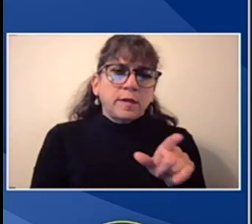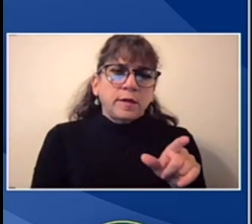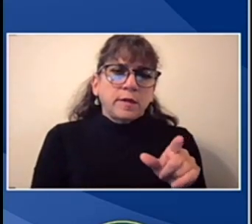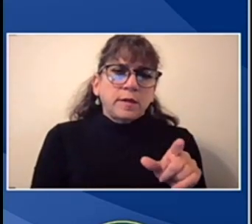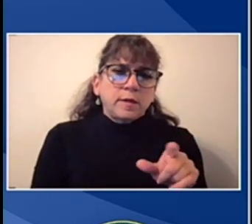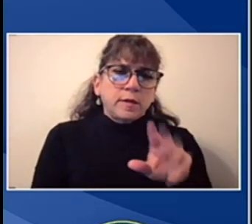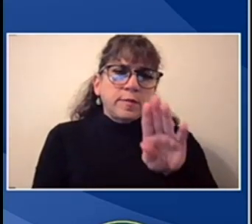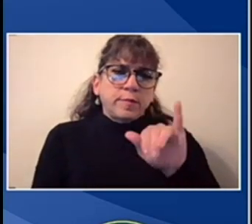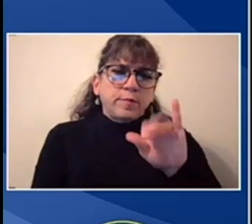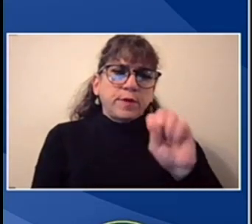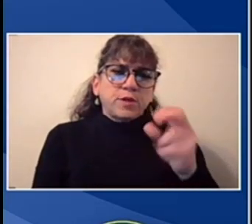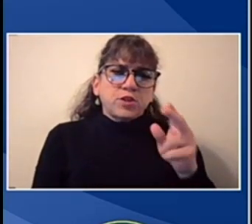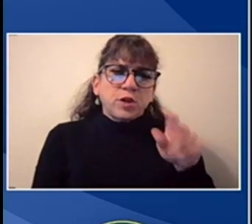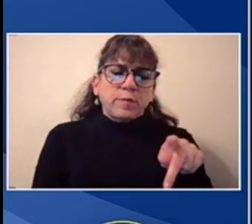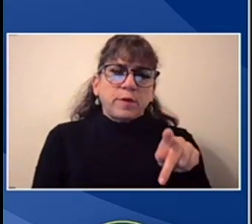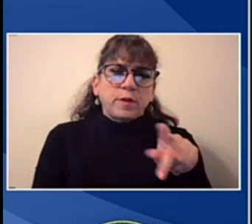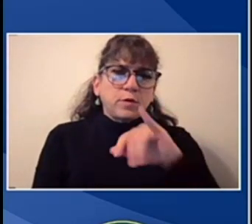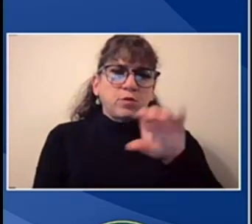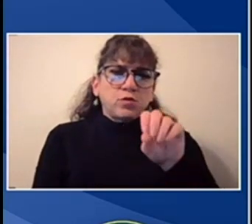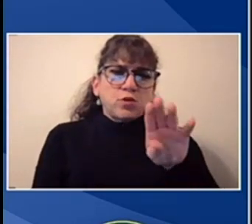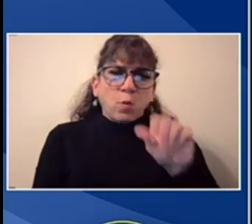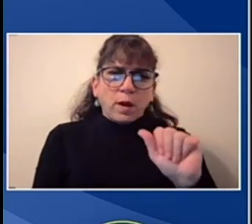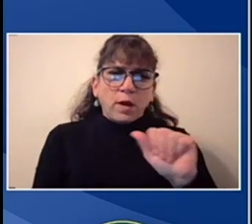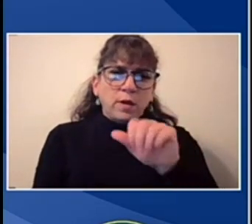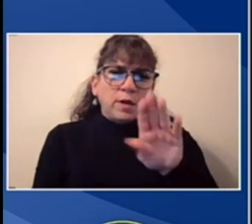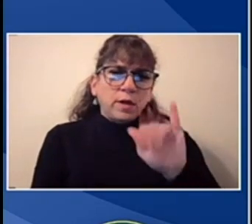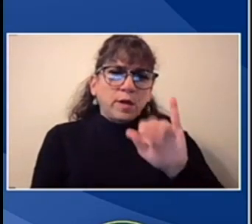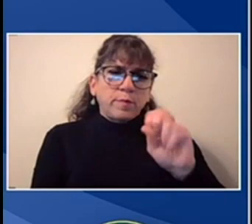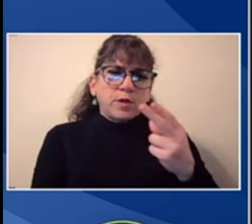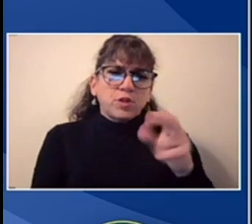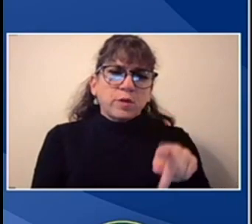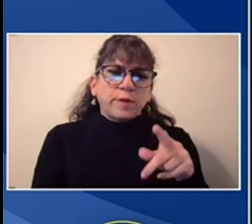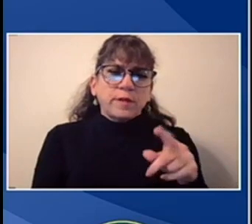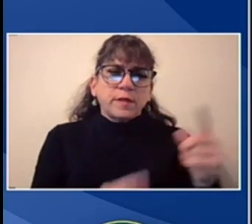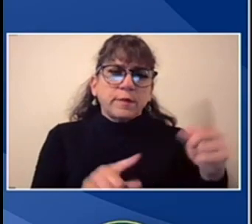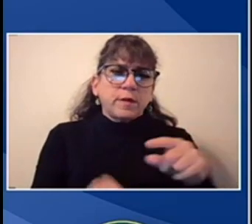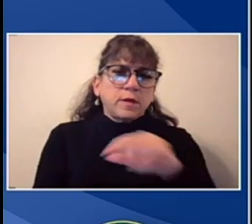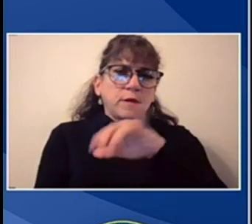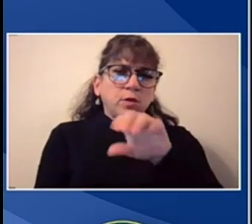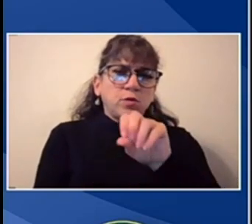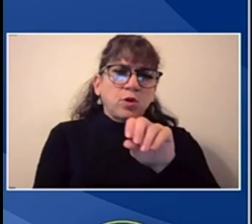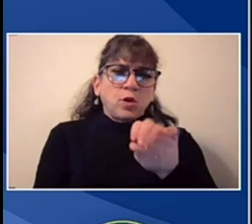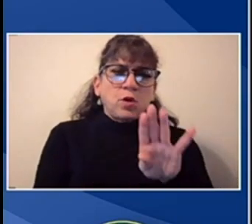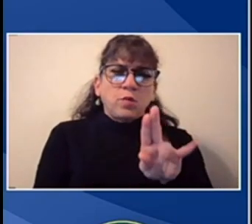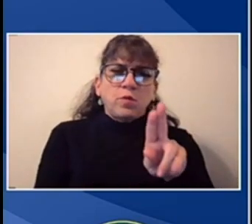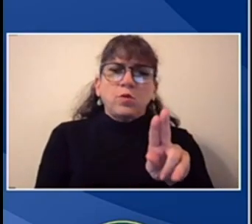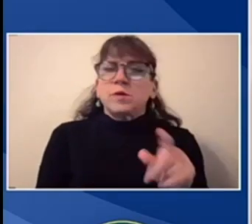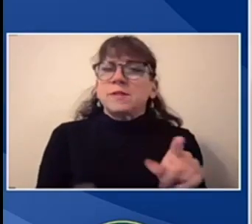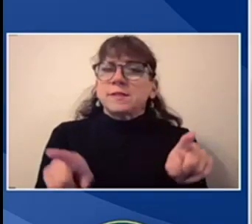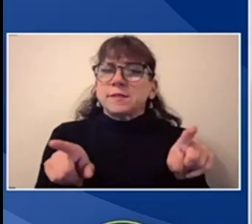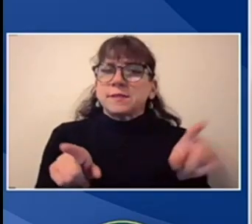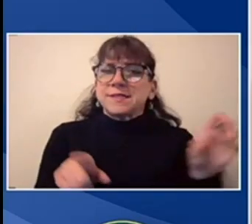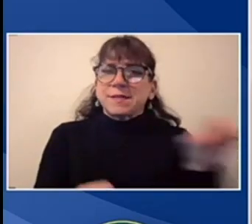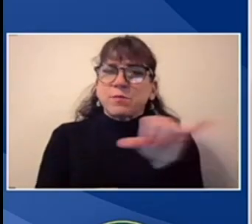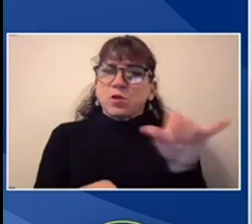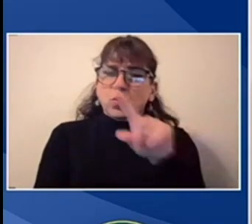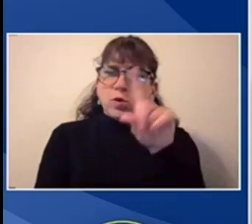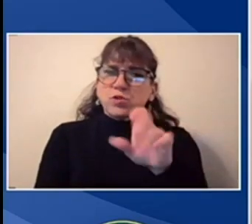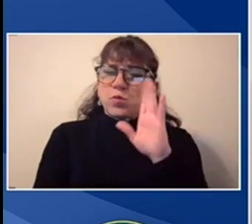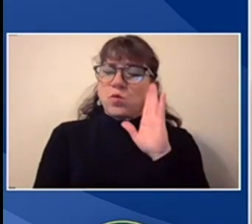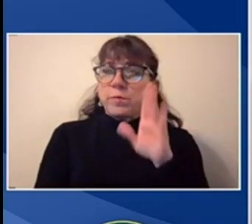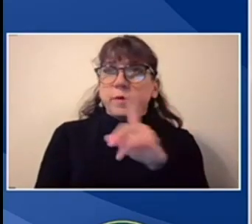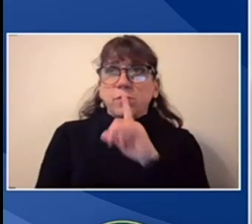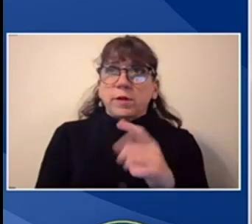comments. Jello? Thank you. I think I have a similar question that would be really useful if